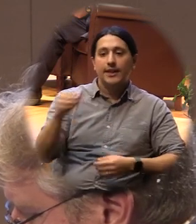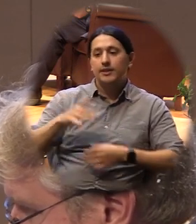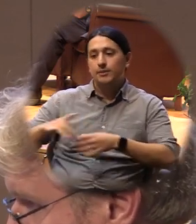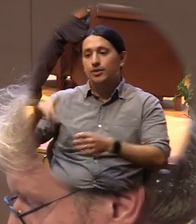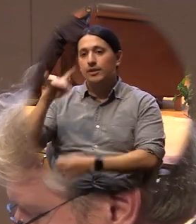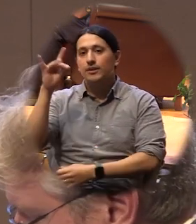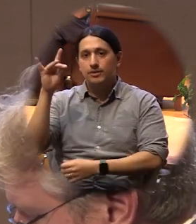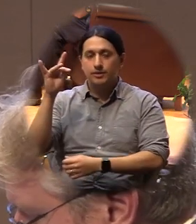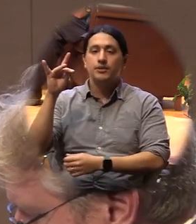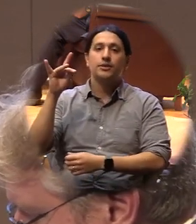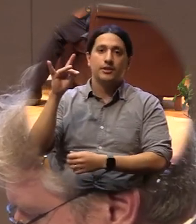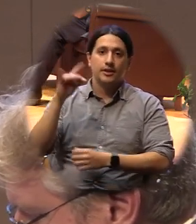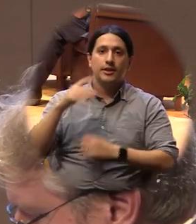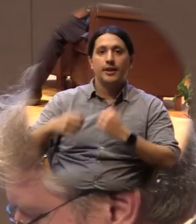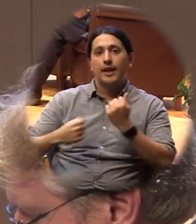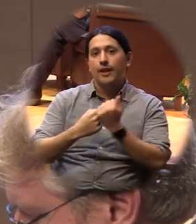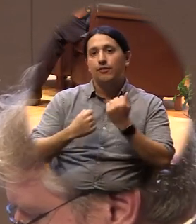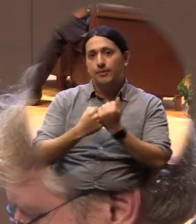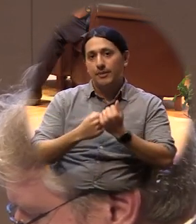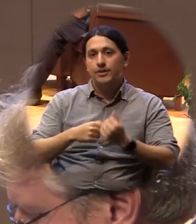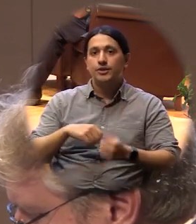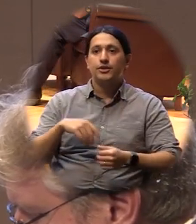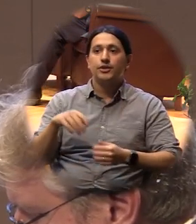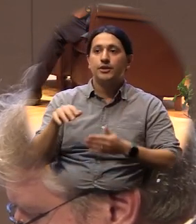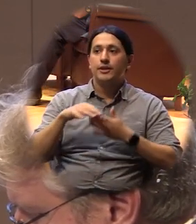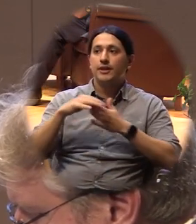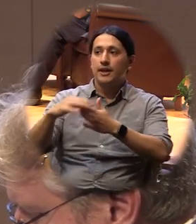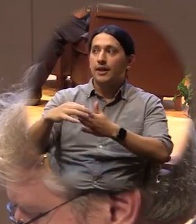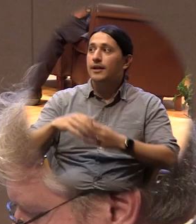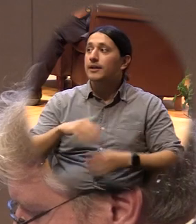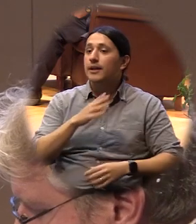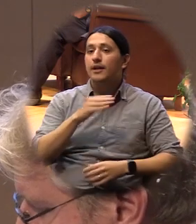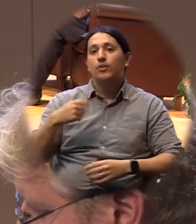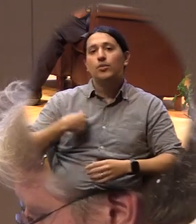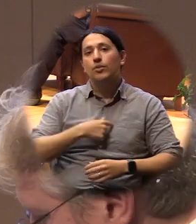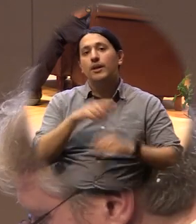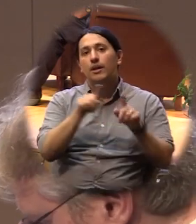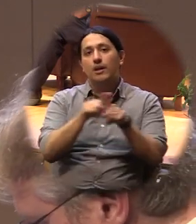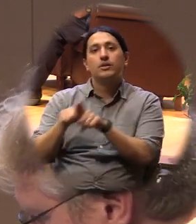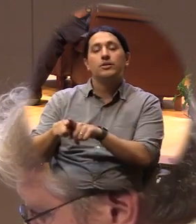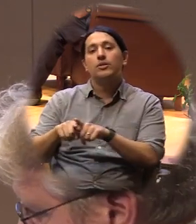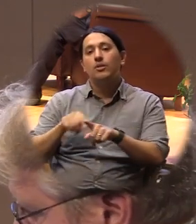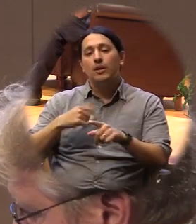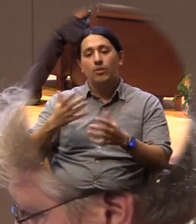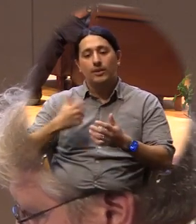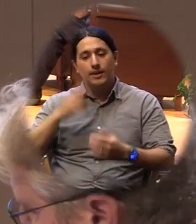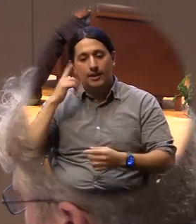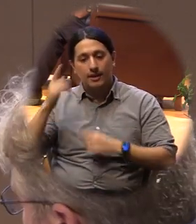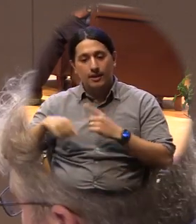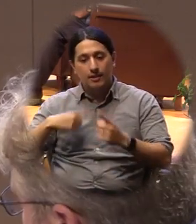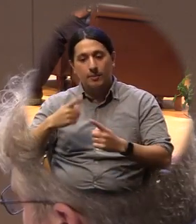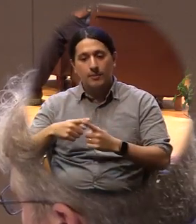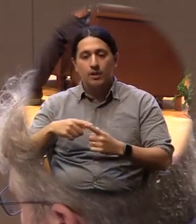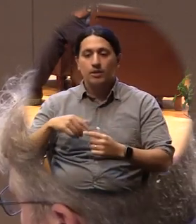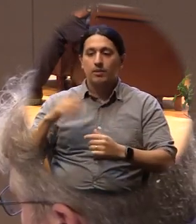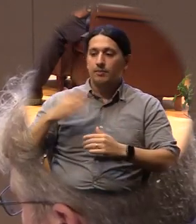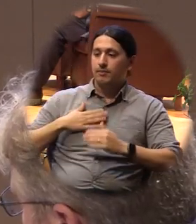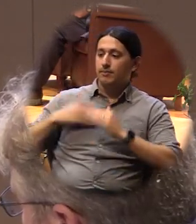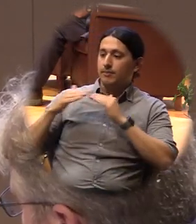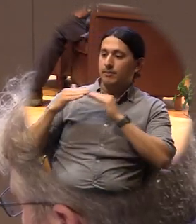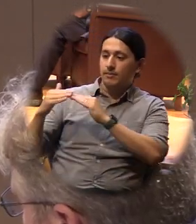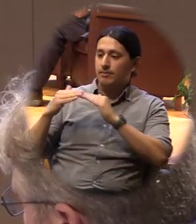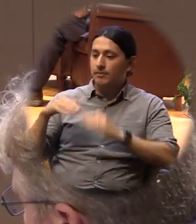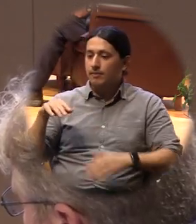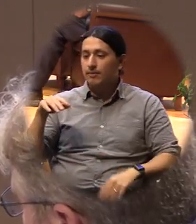Reverend Tanetta Landisayana. And we also, I want to think about a colleague of mine, Delphine